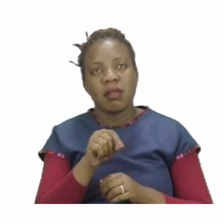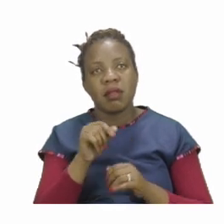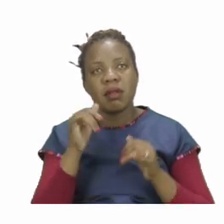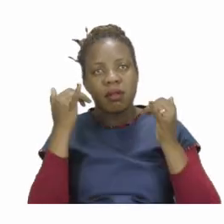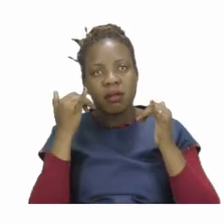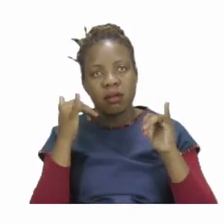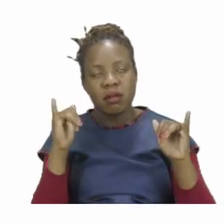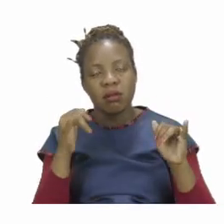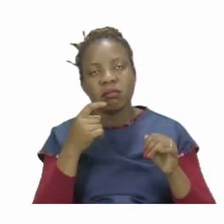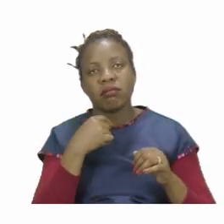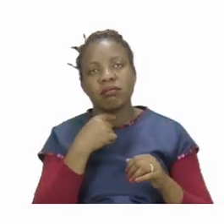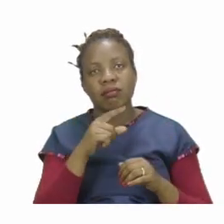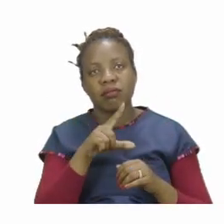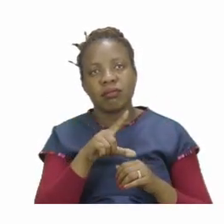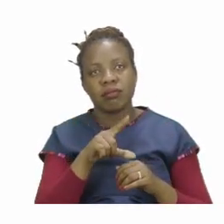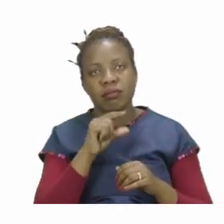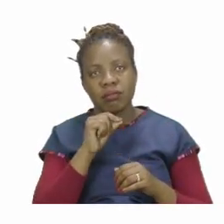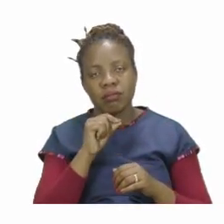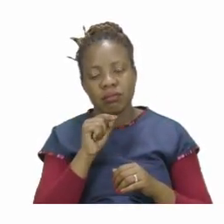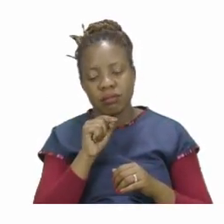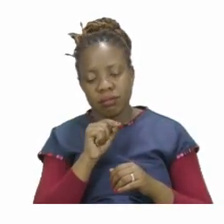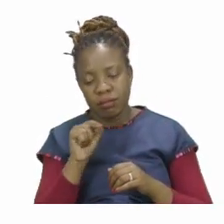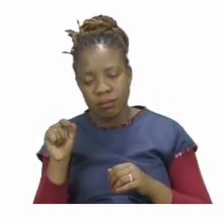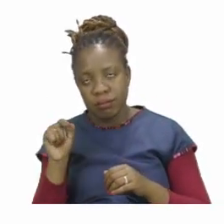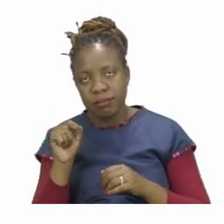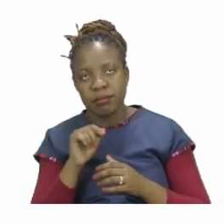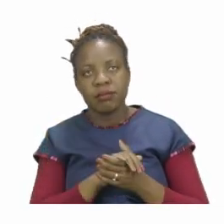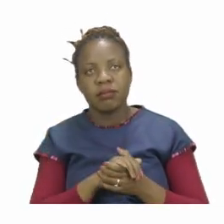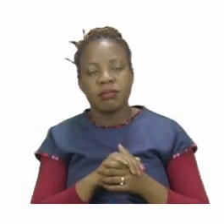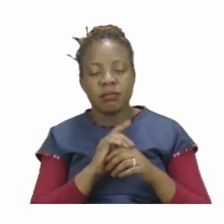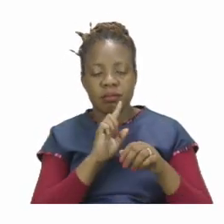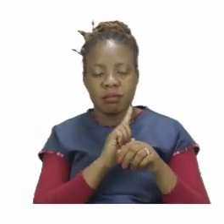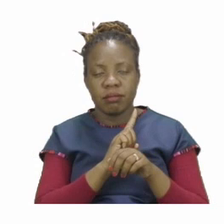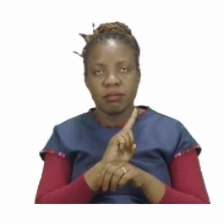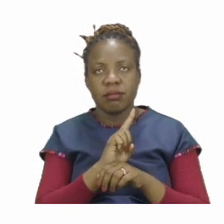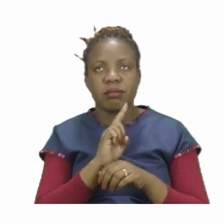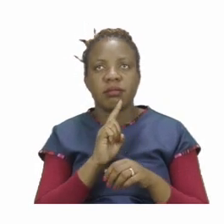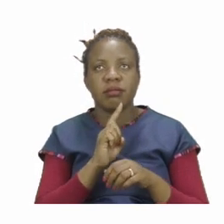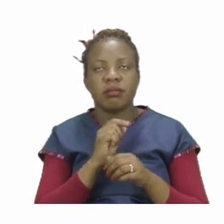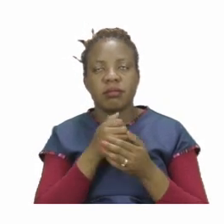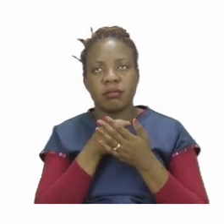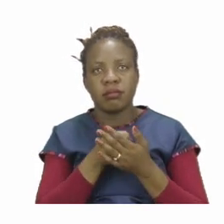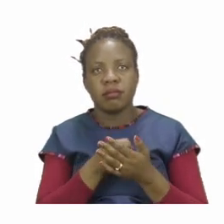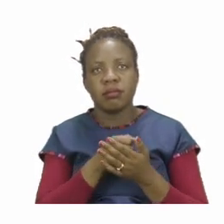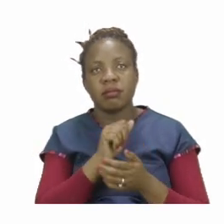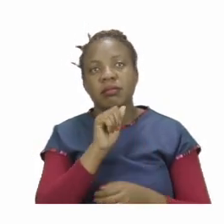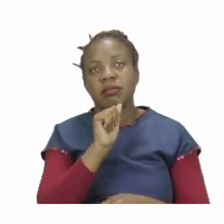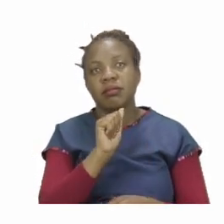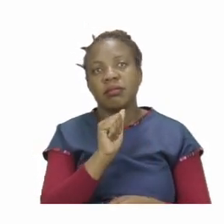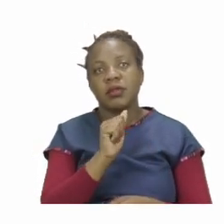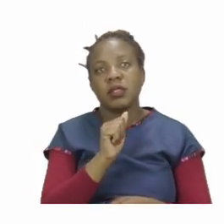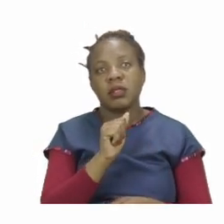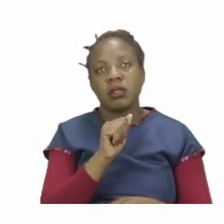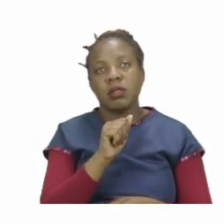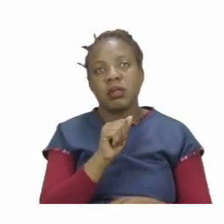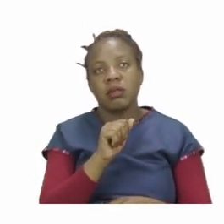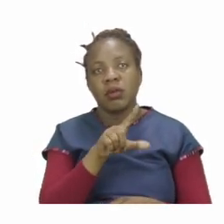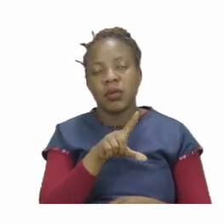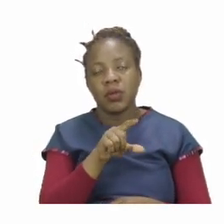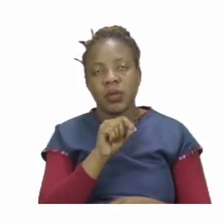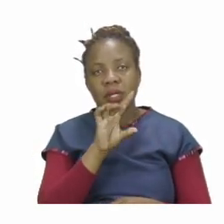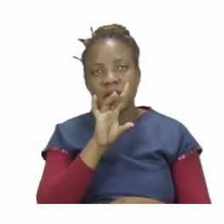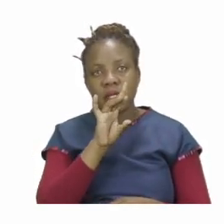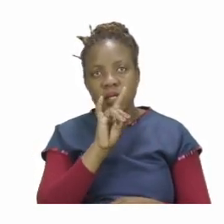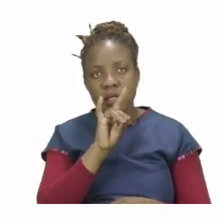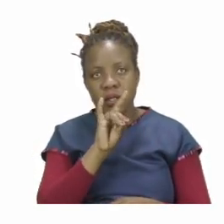blank. Now let's try and do the first one together. A, it says the dog